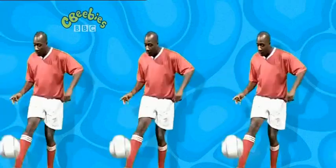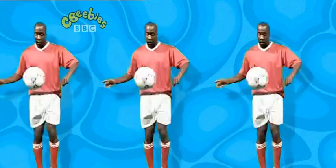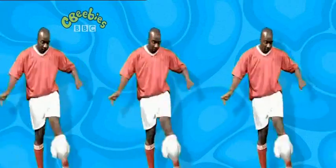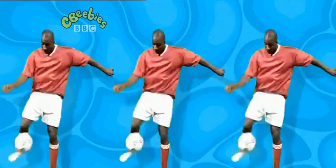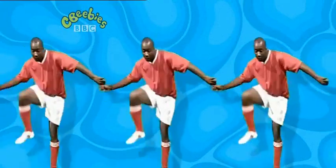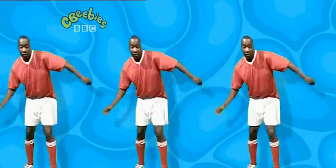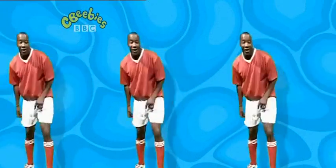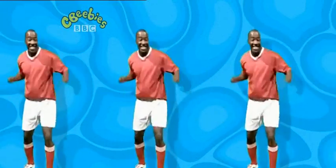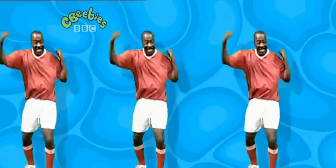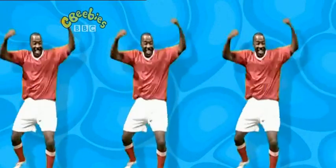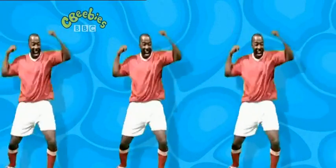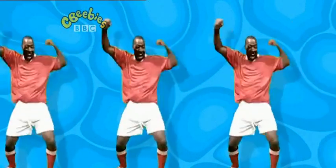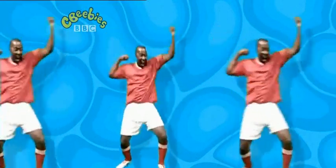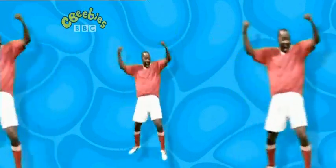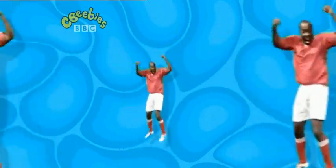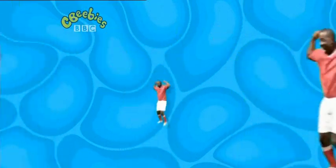footwork.